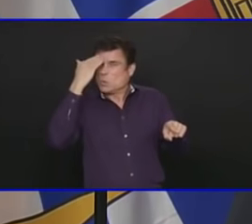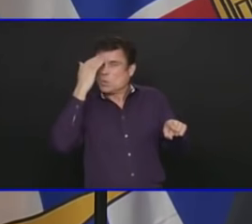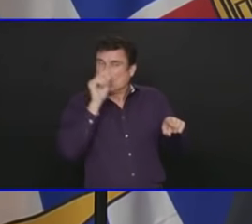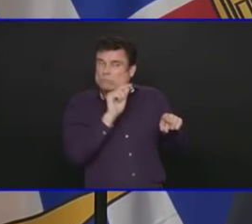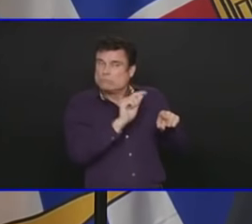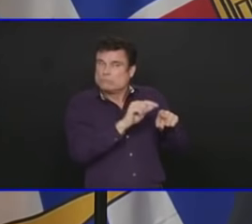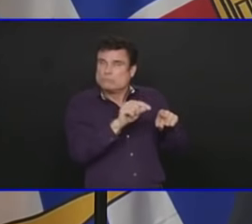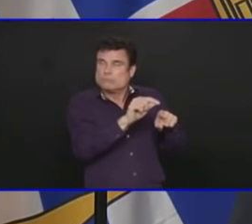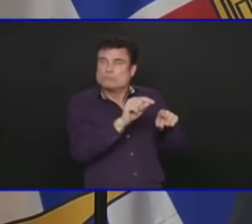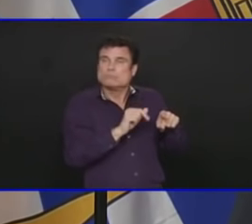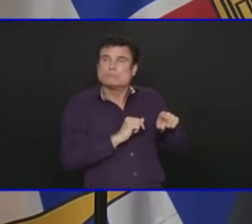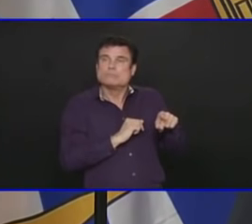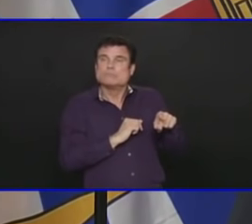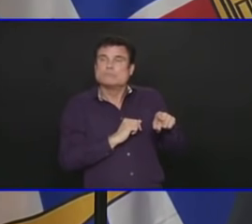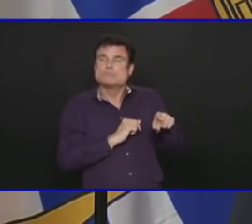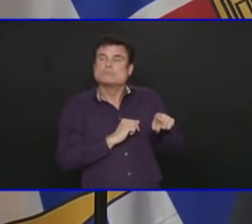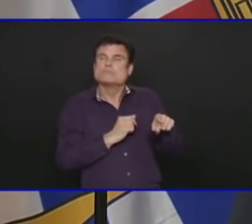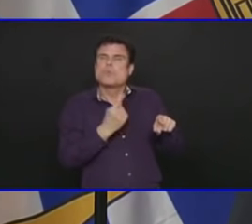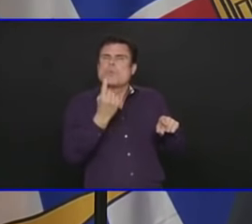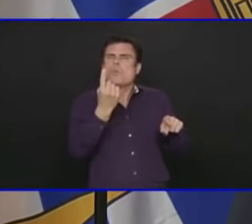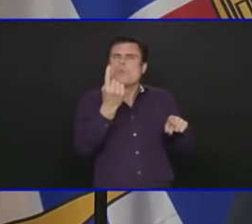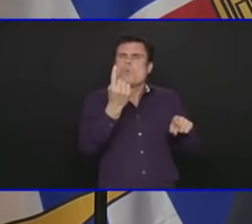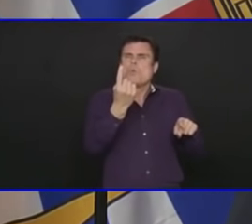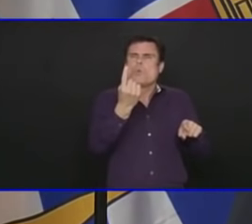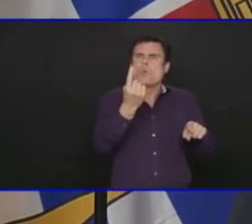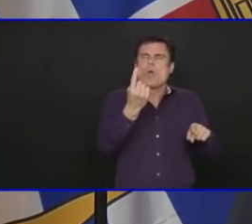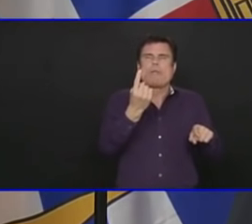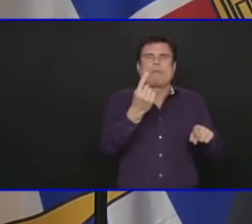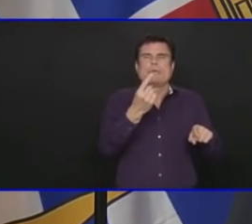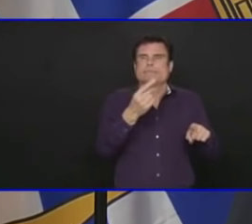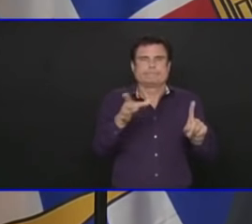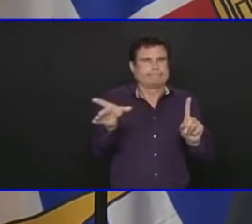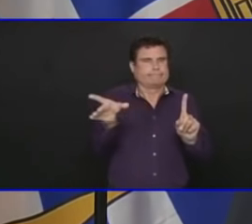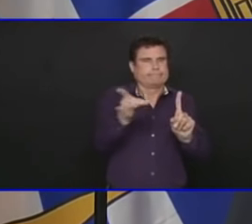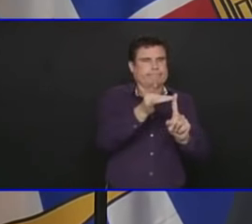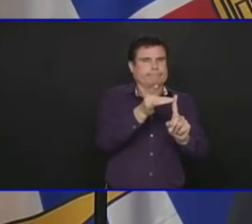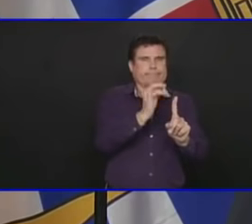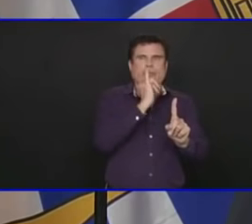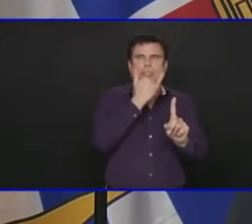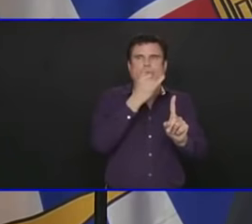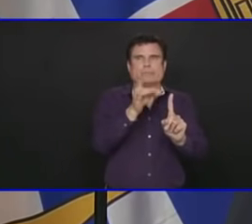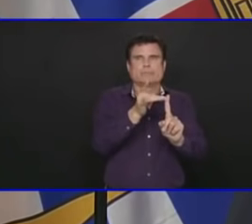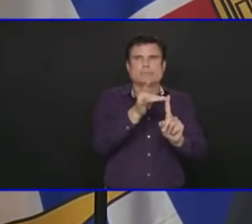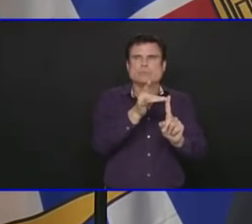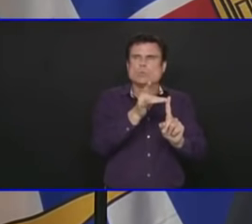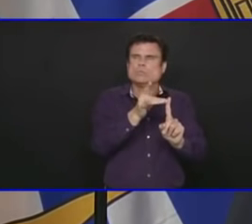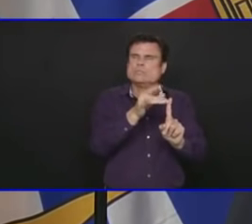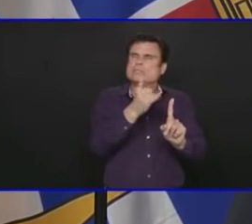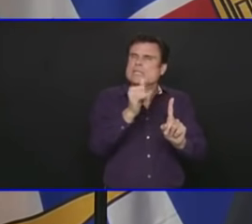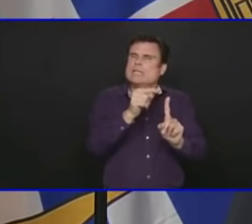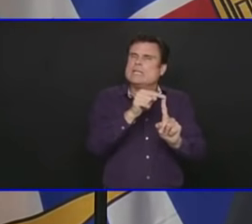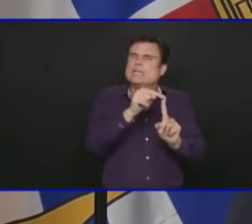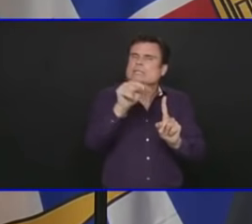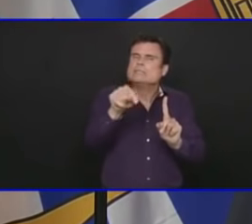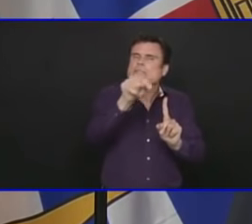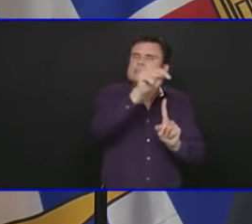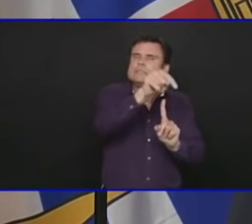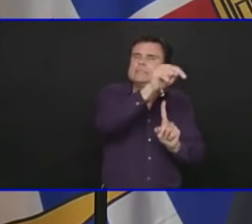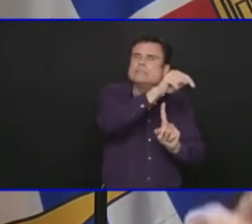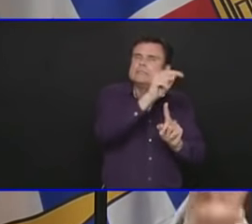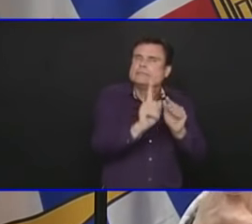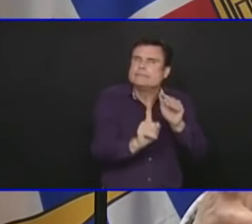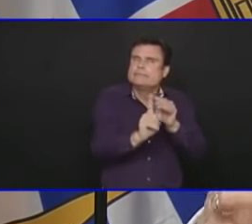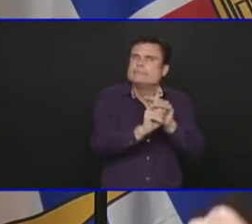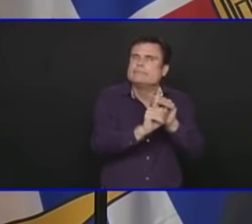have been identified over the last few days. But again, that they have put in outbreak response measures and an outbreak response